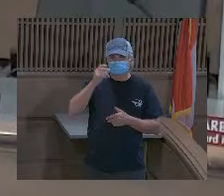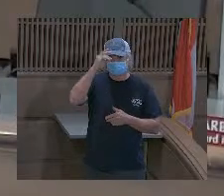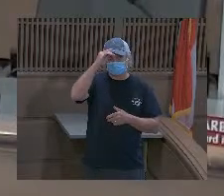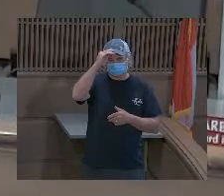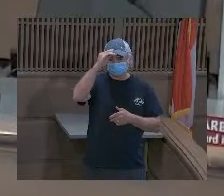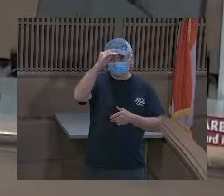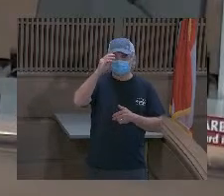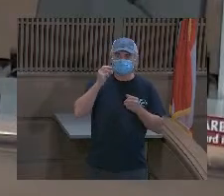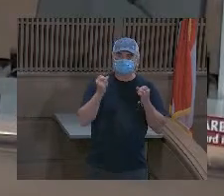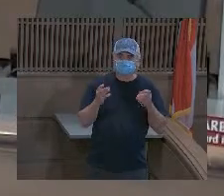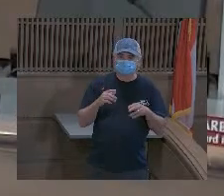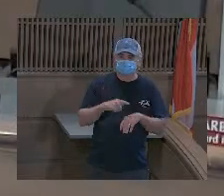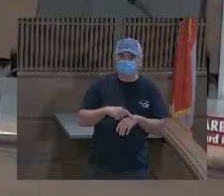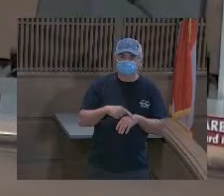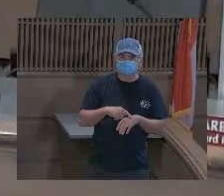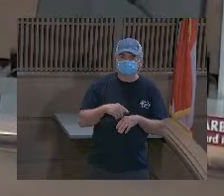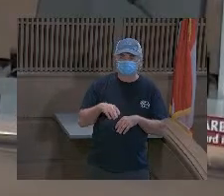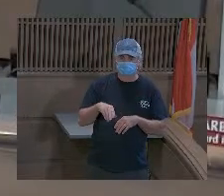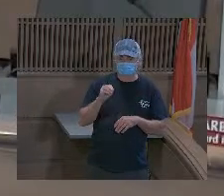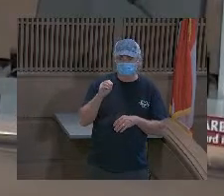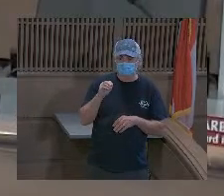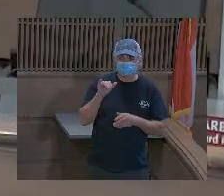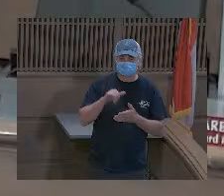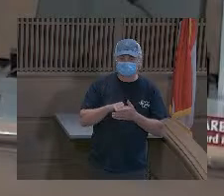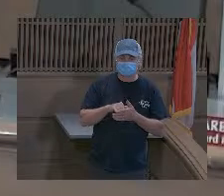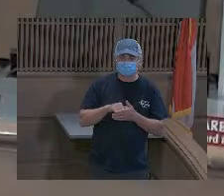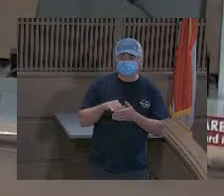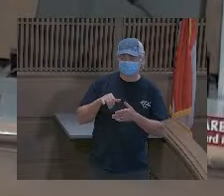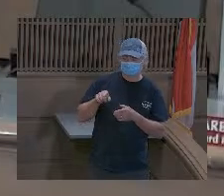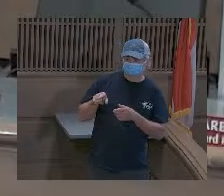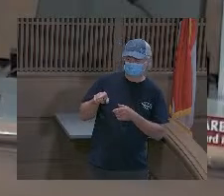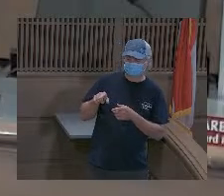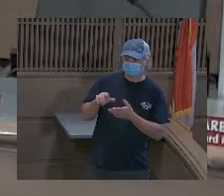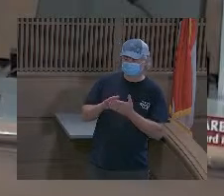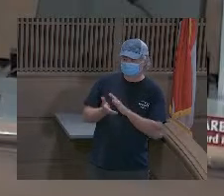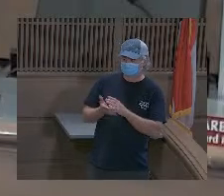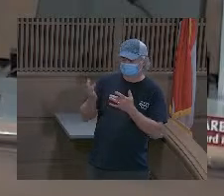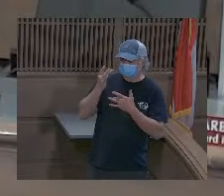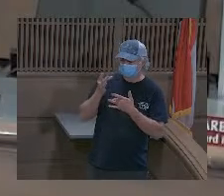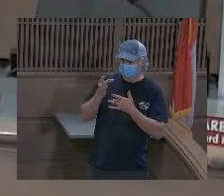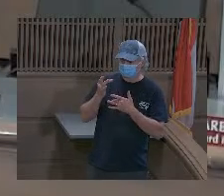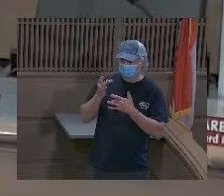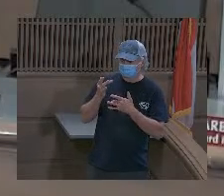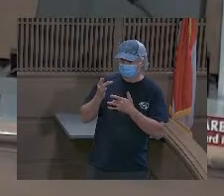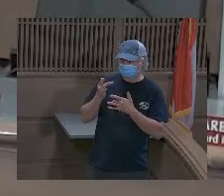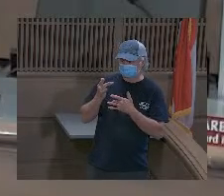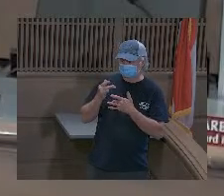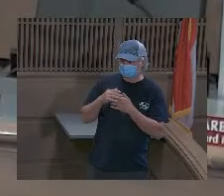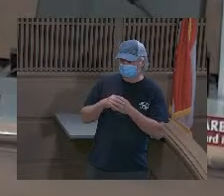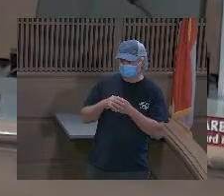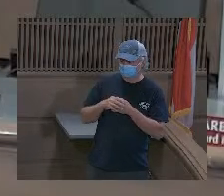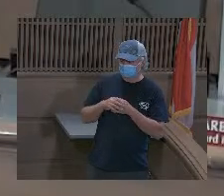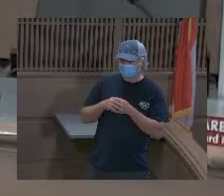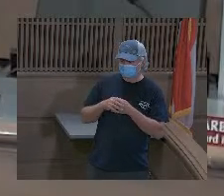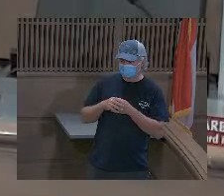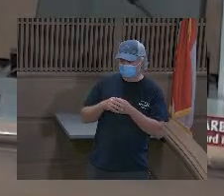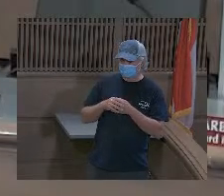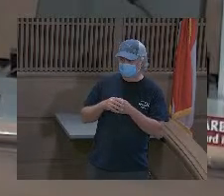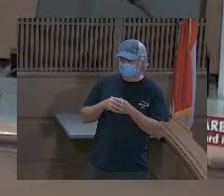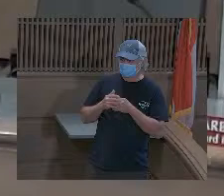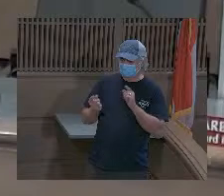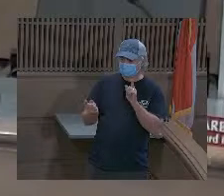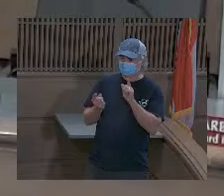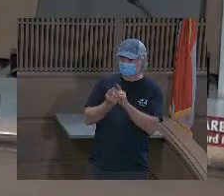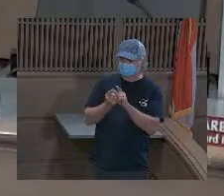individual was exposed to someone who knew that they had the symptoms of COVID.